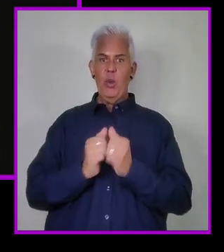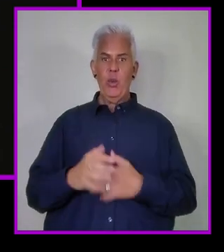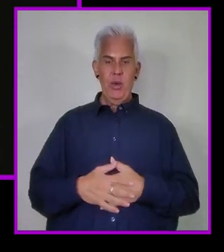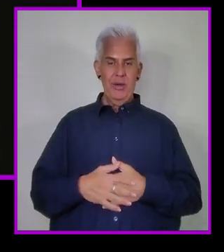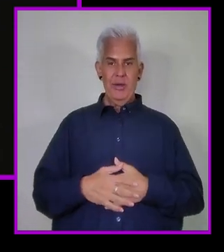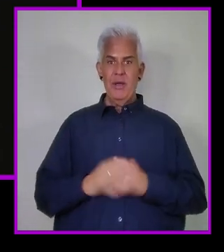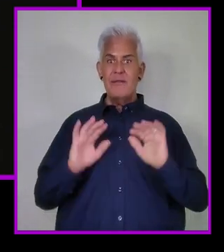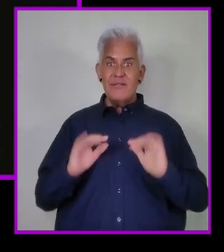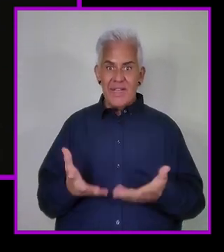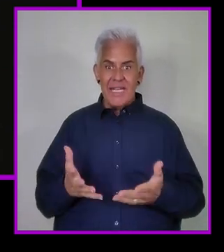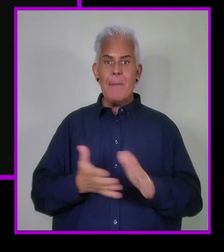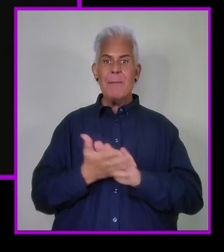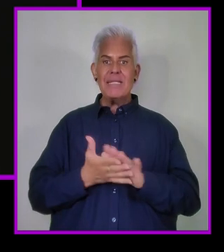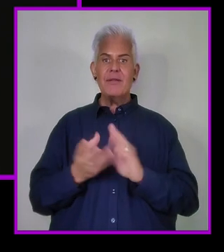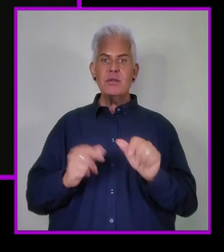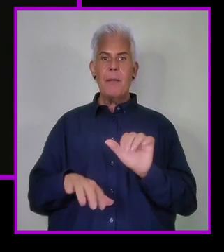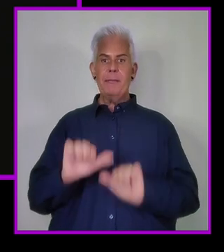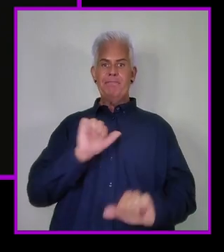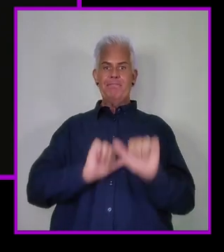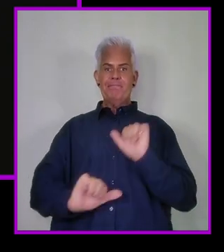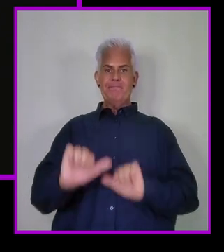always face a little bit of pushback. Mm. So,